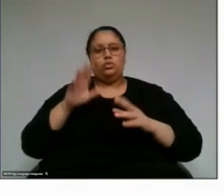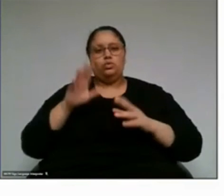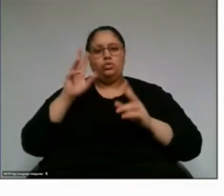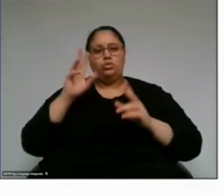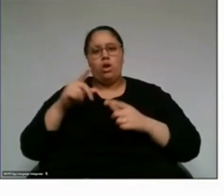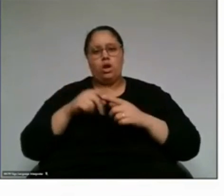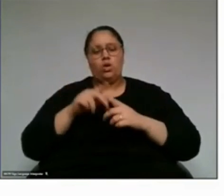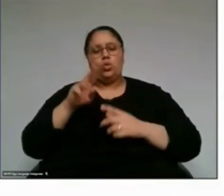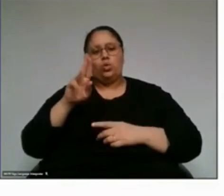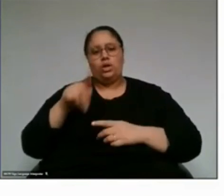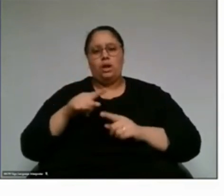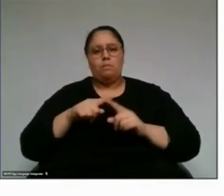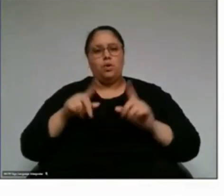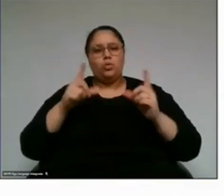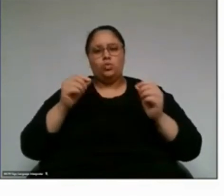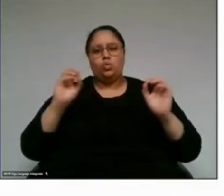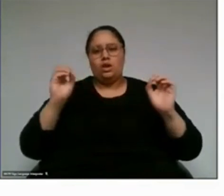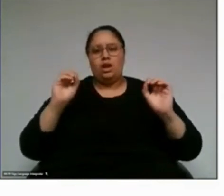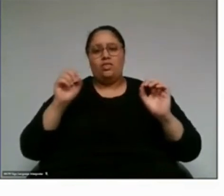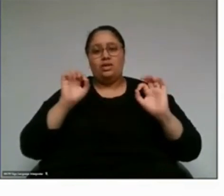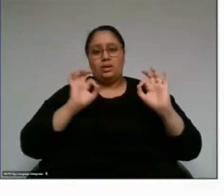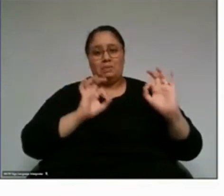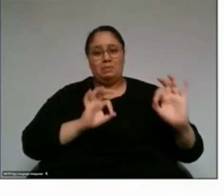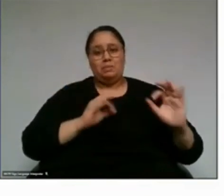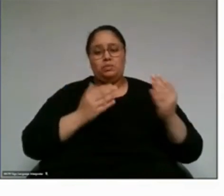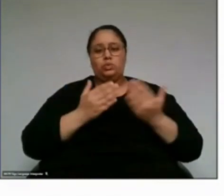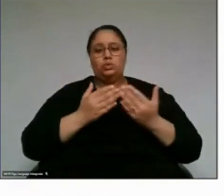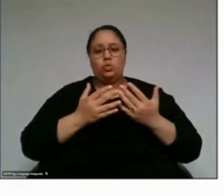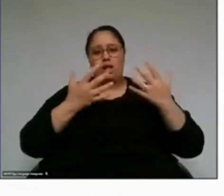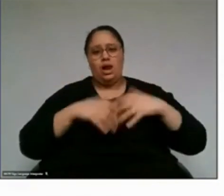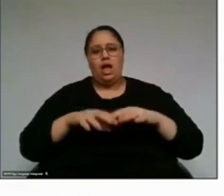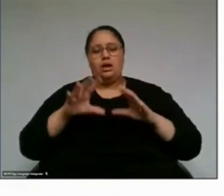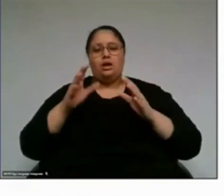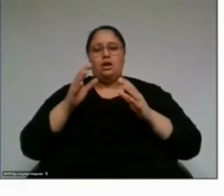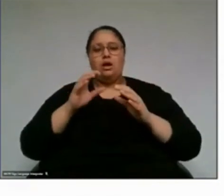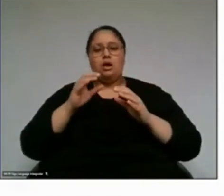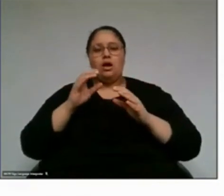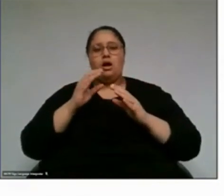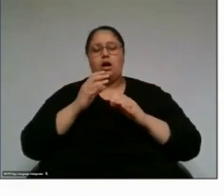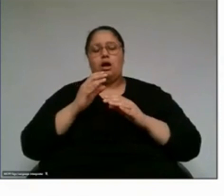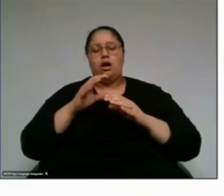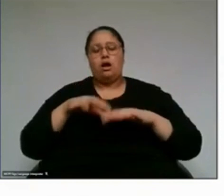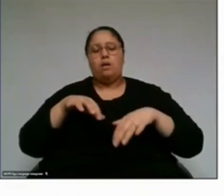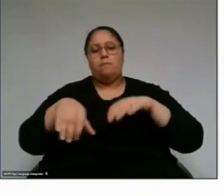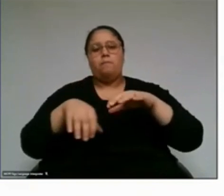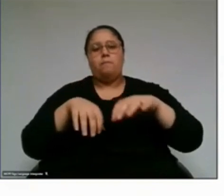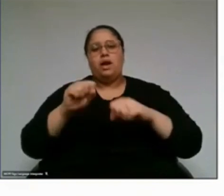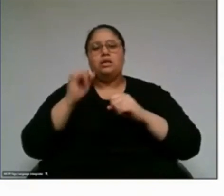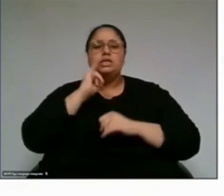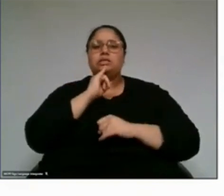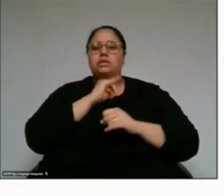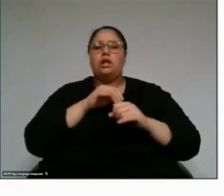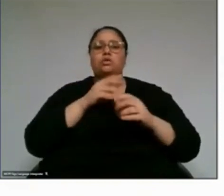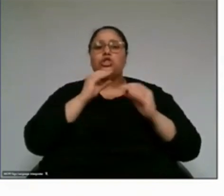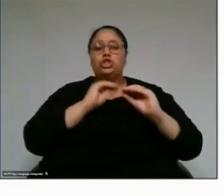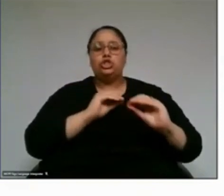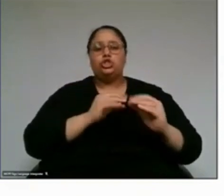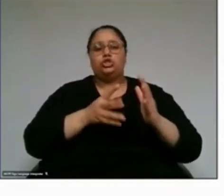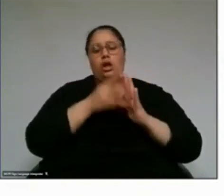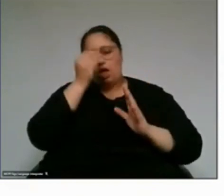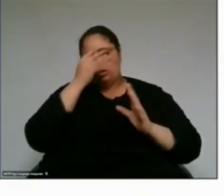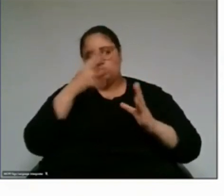with regards to this specific school, which is aligned to an apartheid state of Israel and which encourages and teaches its learners to partake in